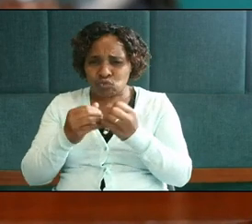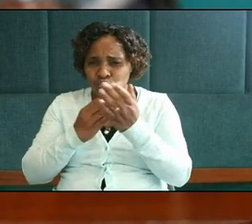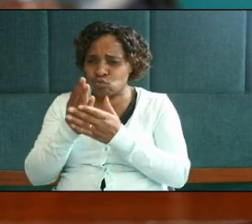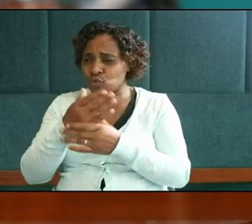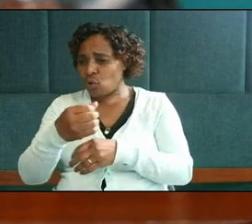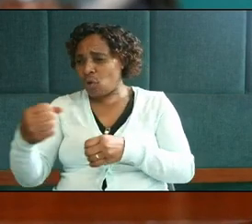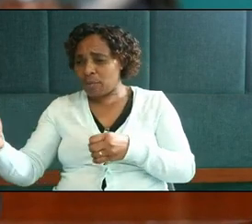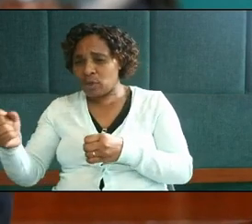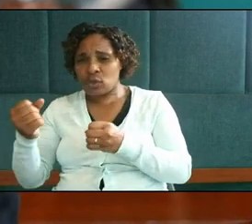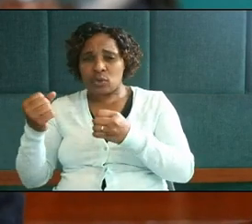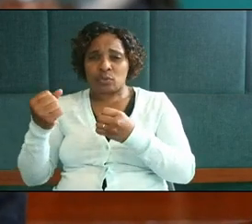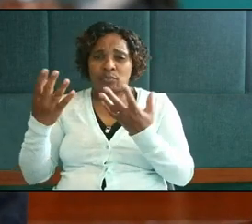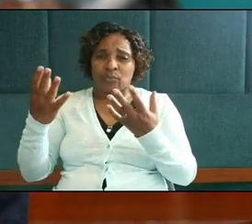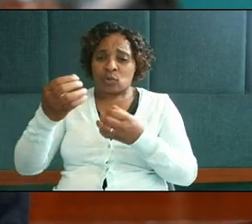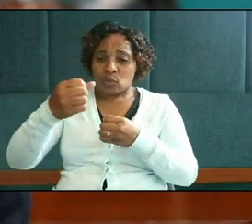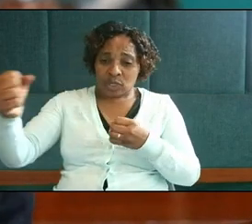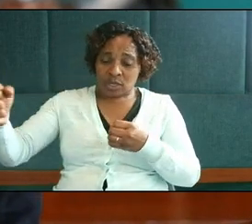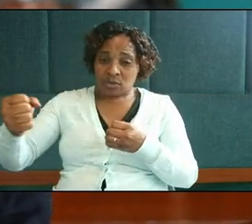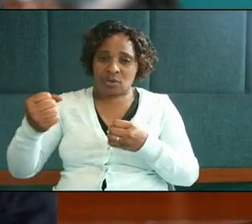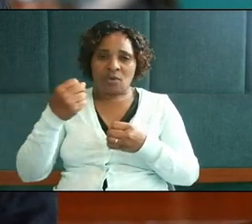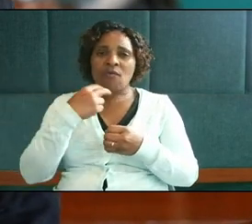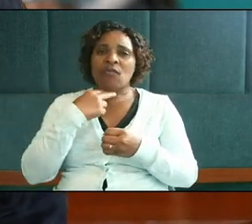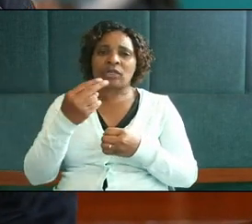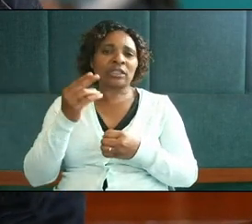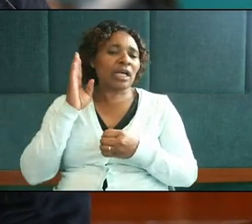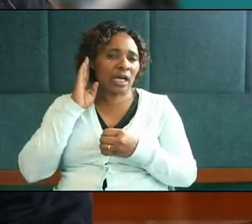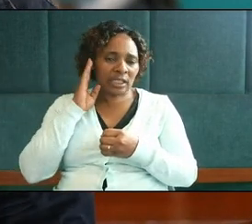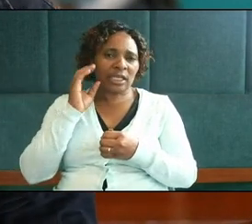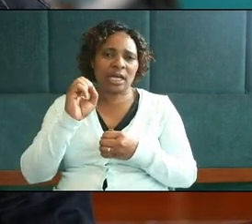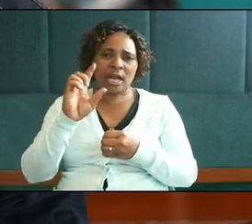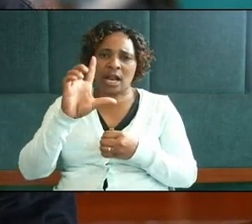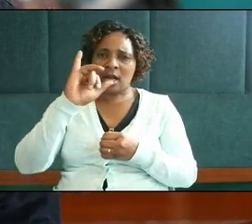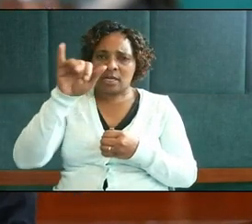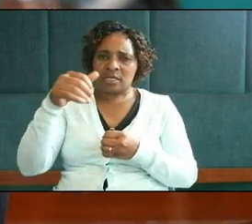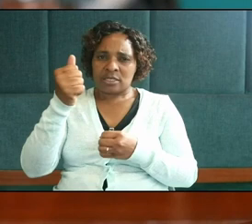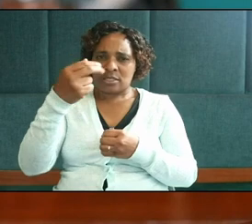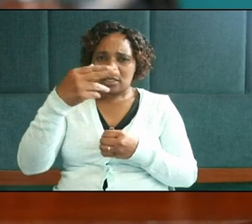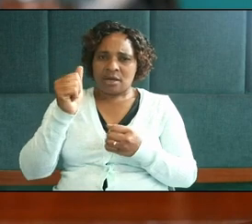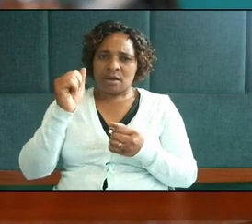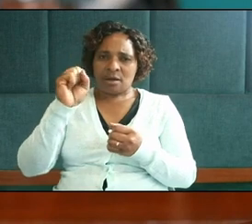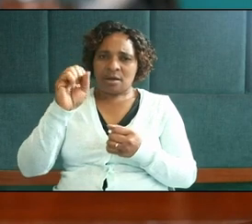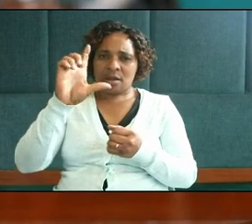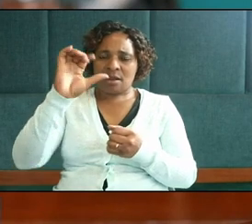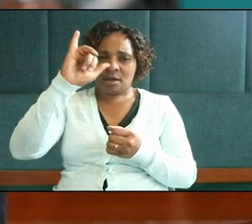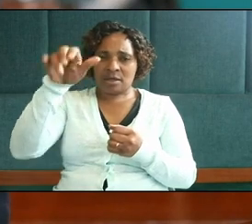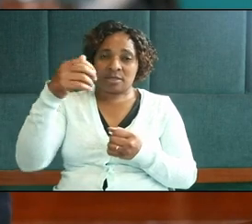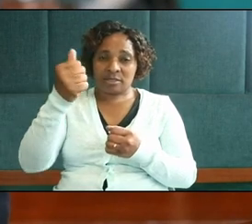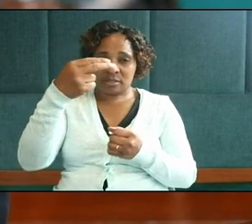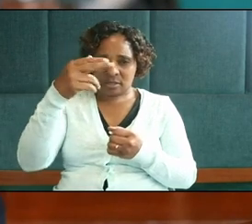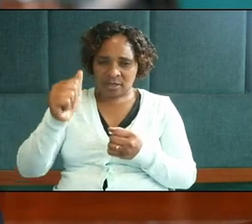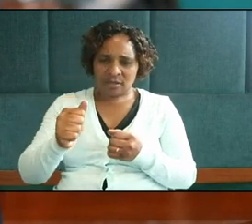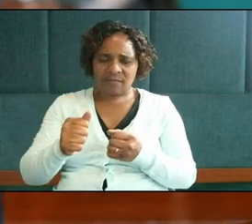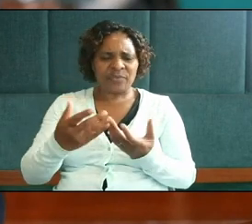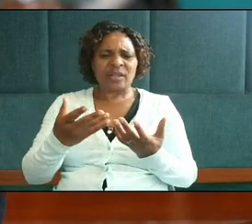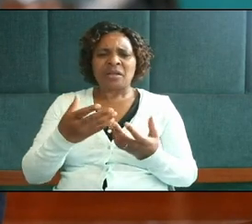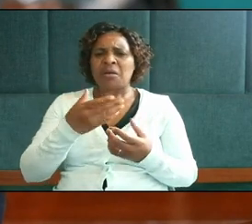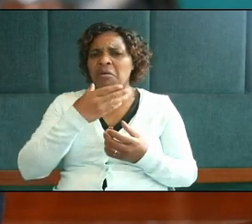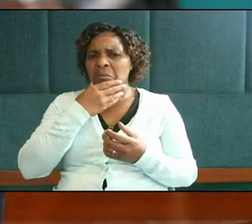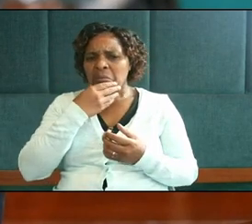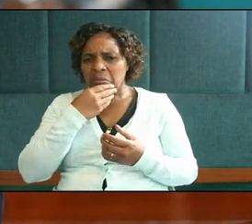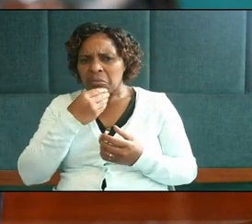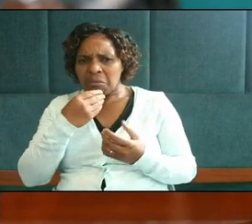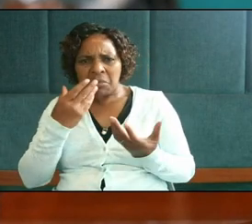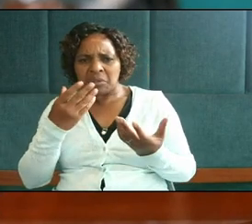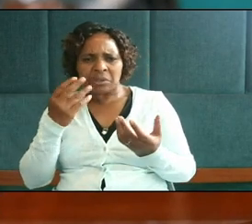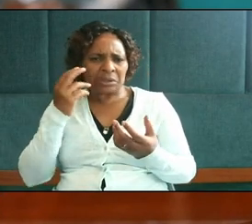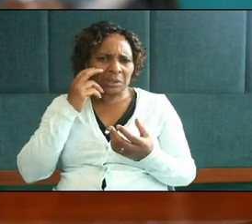window. Then he heard a voice. "Elijah, Elijah, Elijah," the voice said. Elijah didn't recognize the